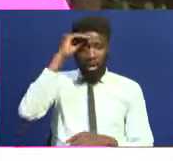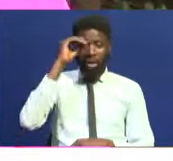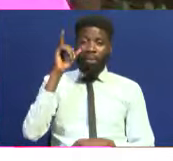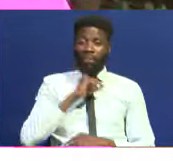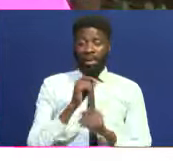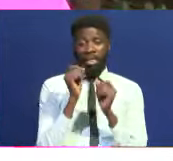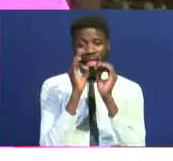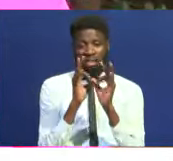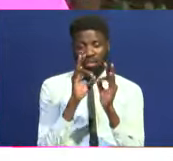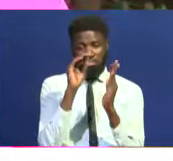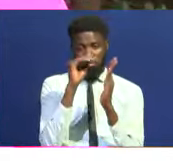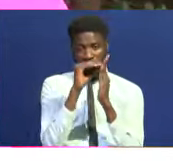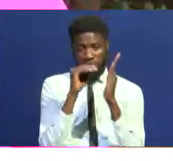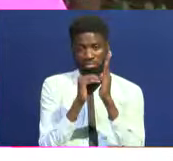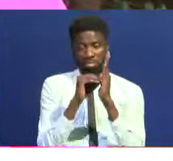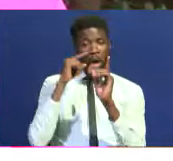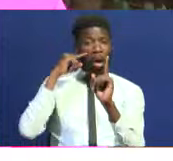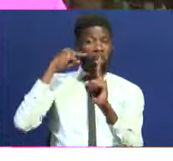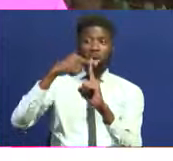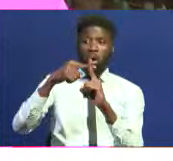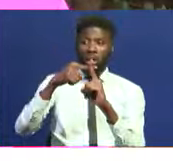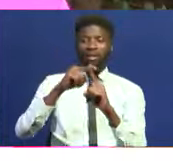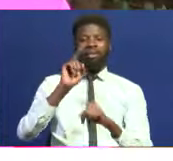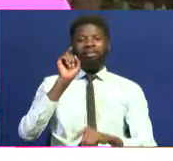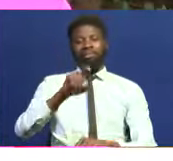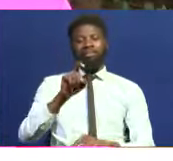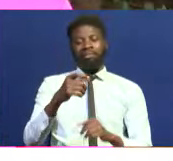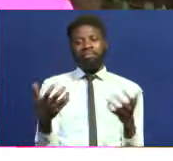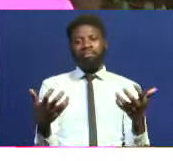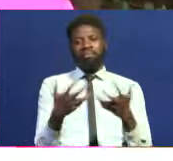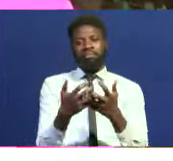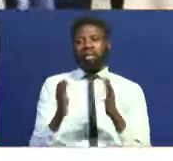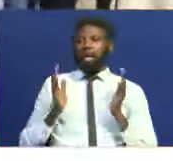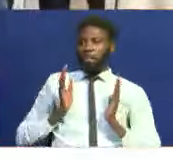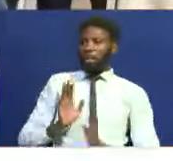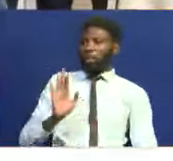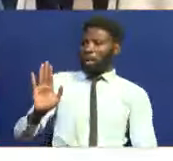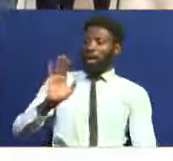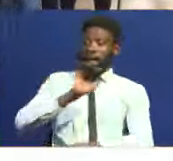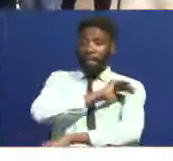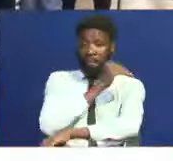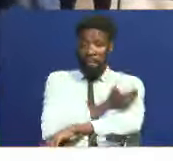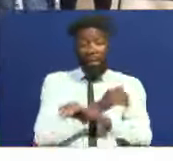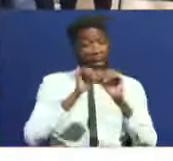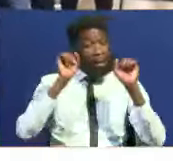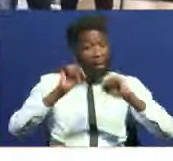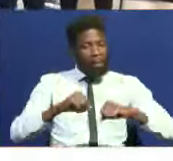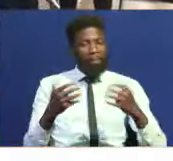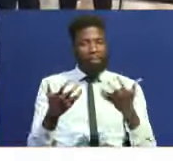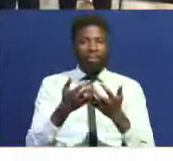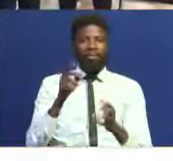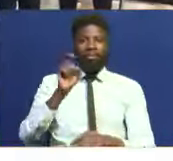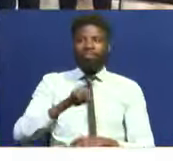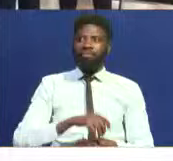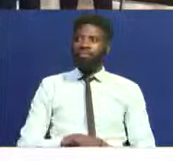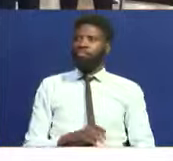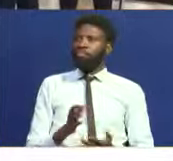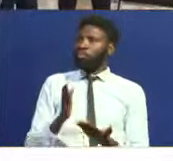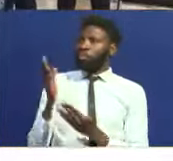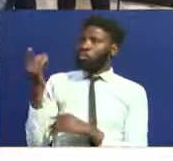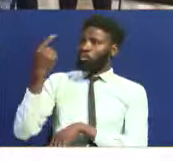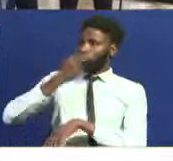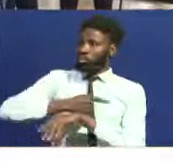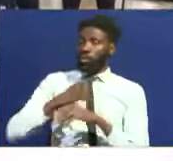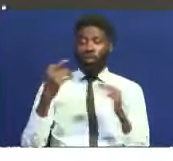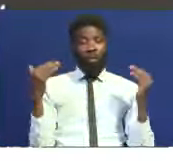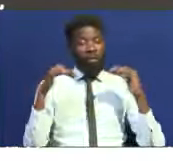goals should be aligned with the person's capacity as well. During a one-day conference dubbed